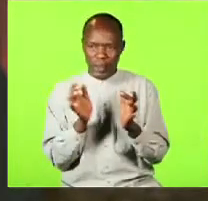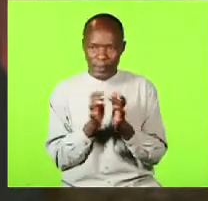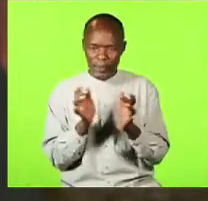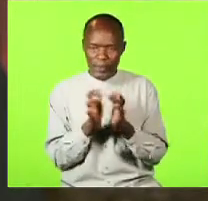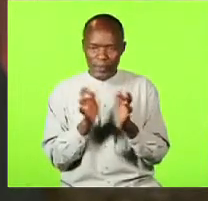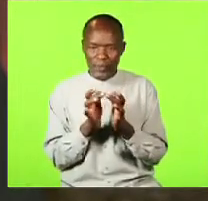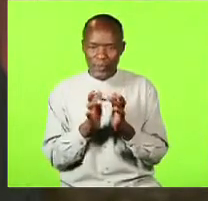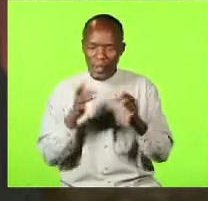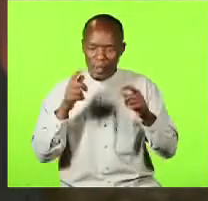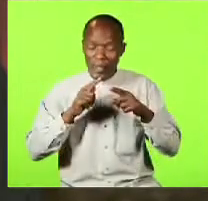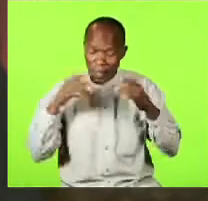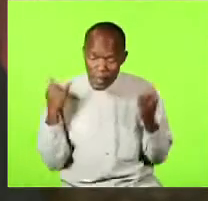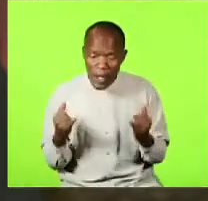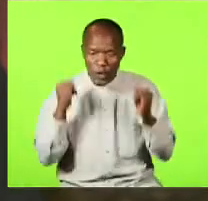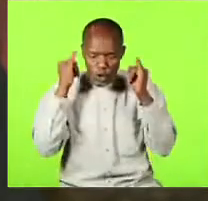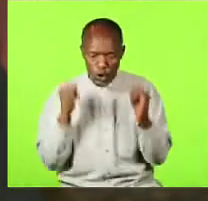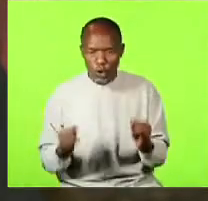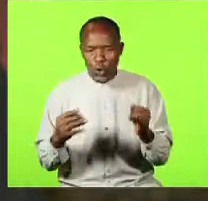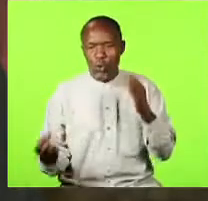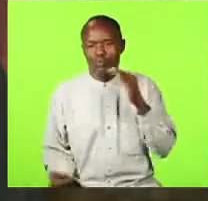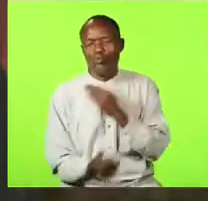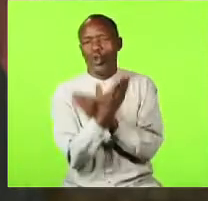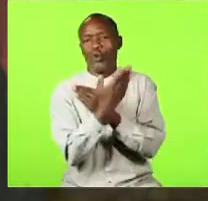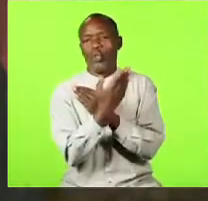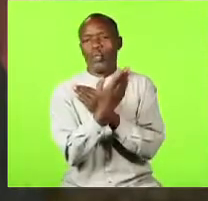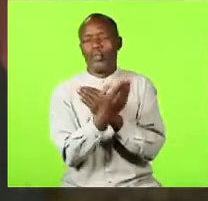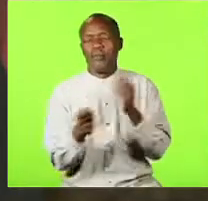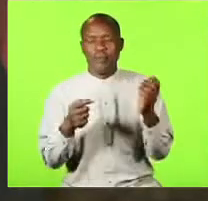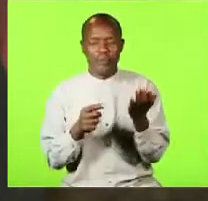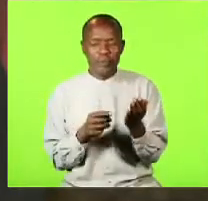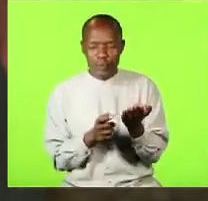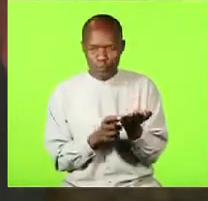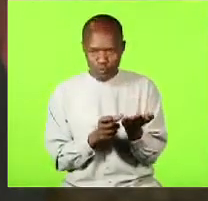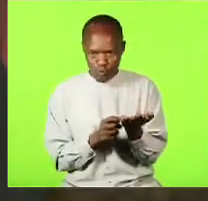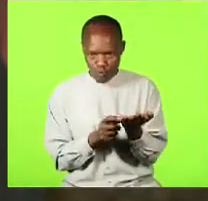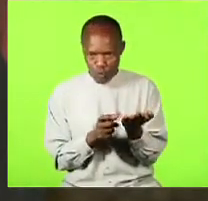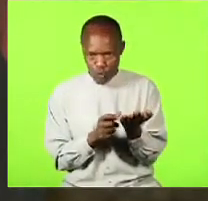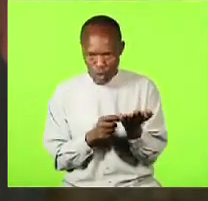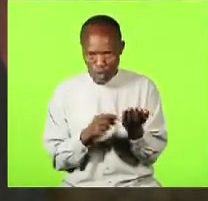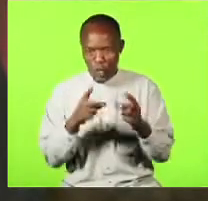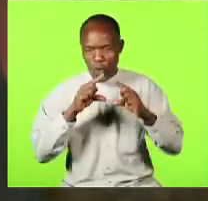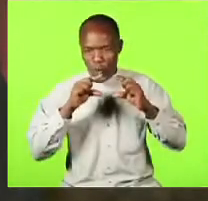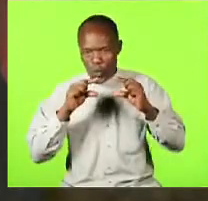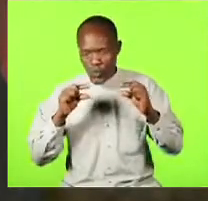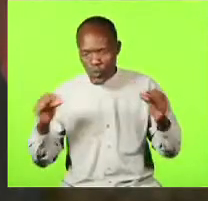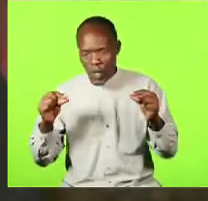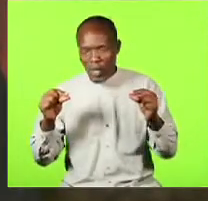na katika mila na tamaduni zote kuki pambazuka wakuna new hopes